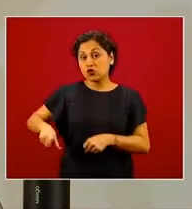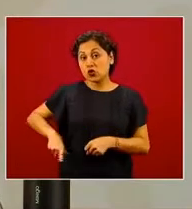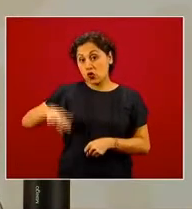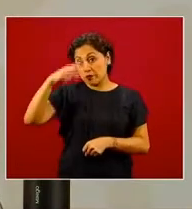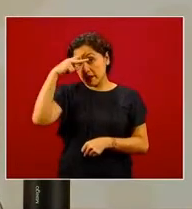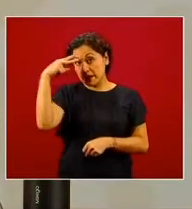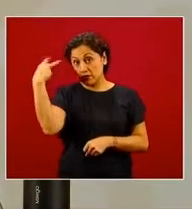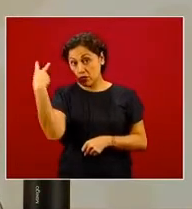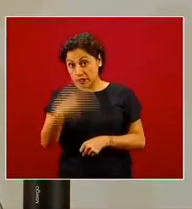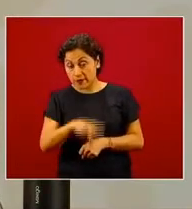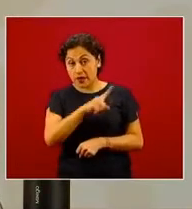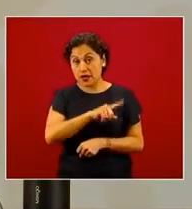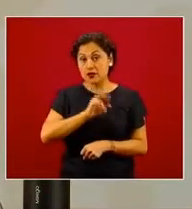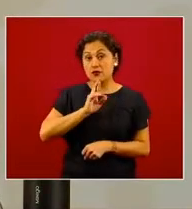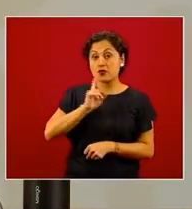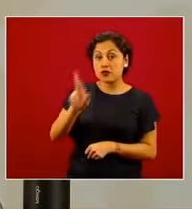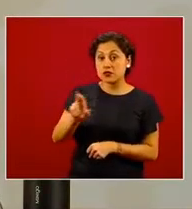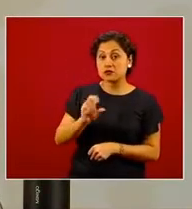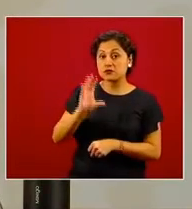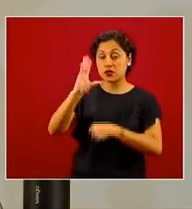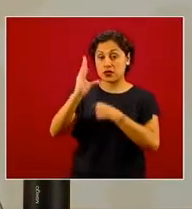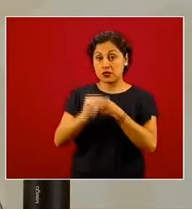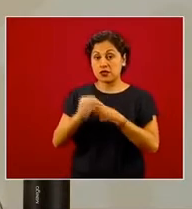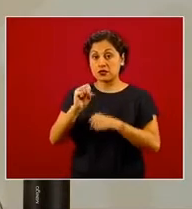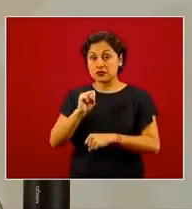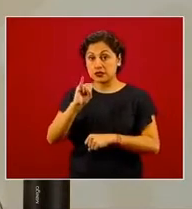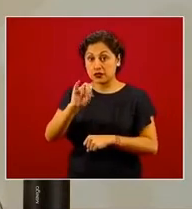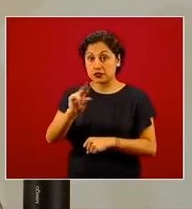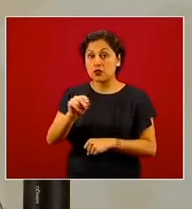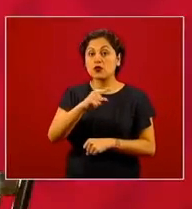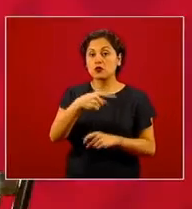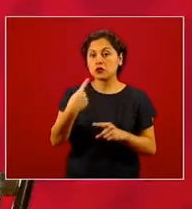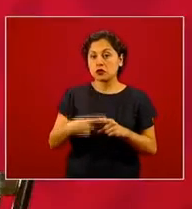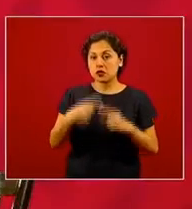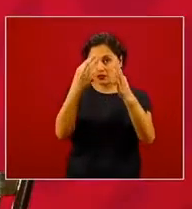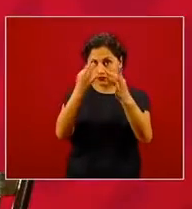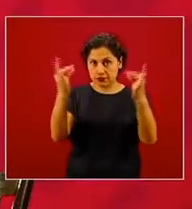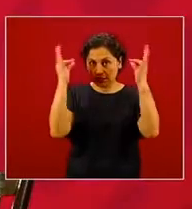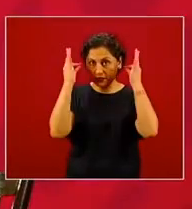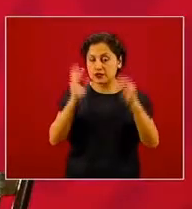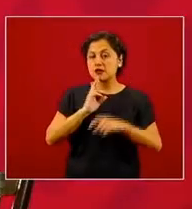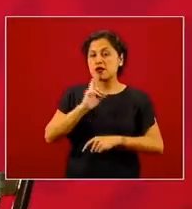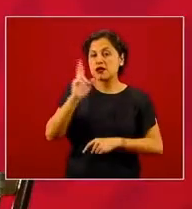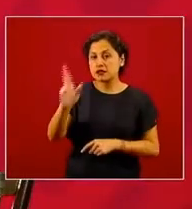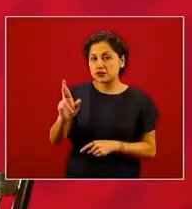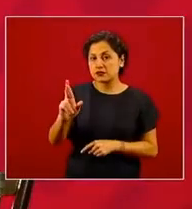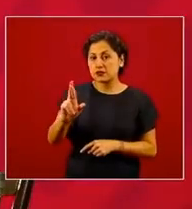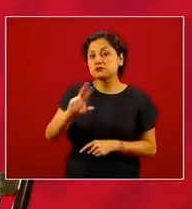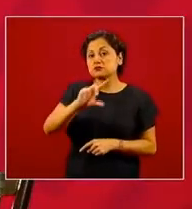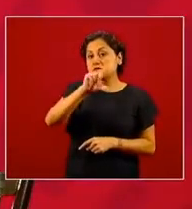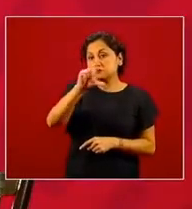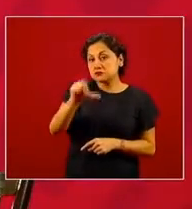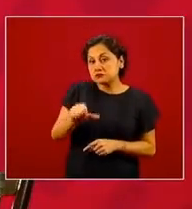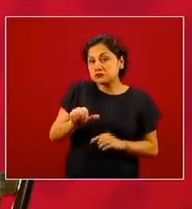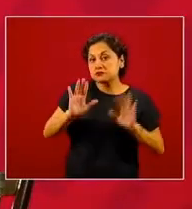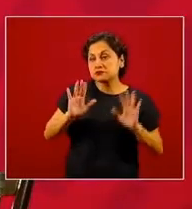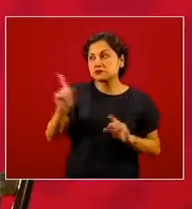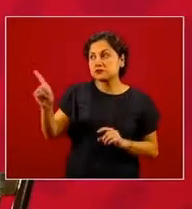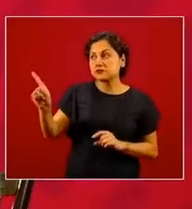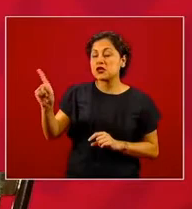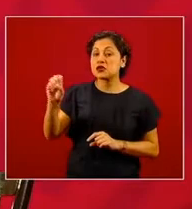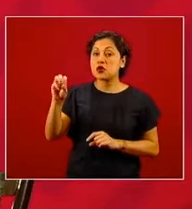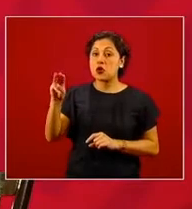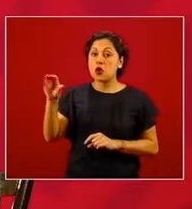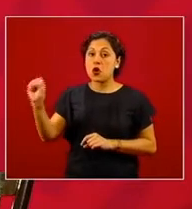accept once that this is formalized from Mexico's government. That will be through Foreign